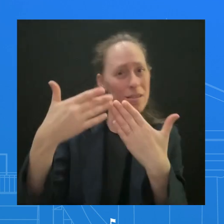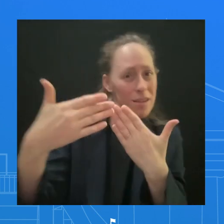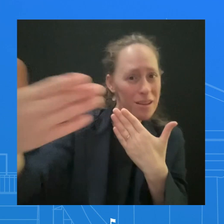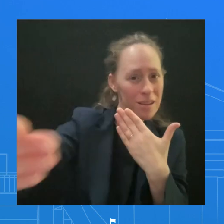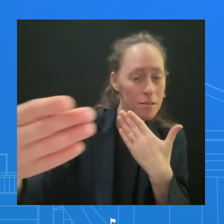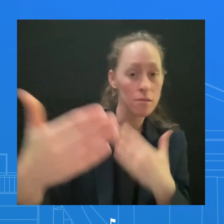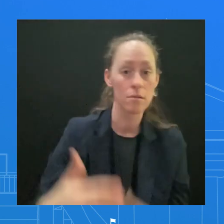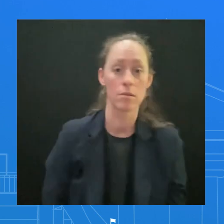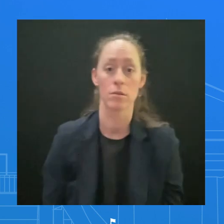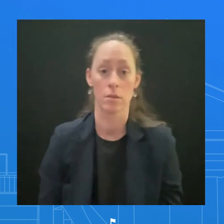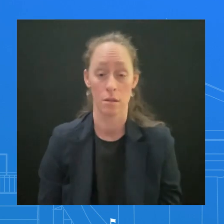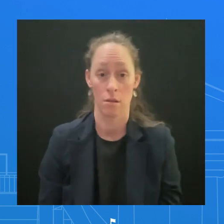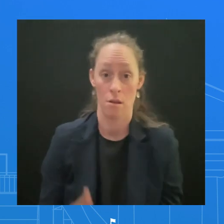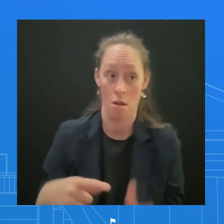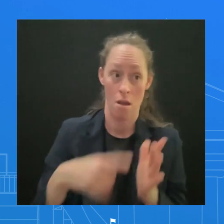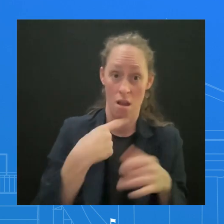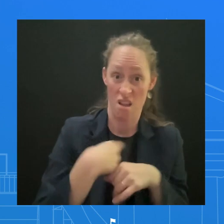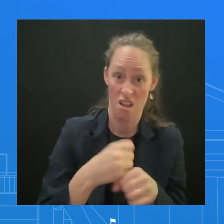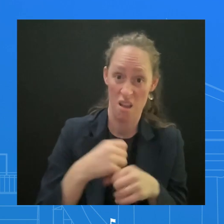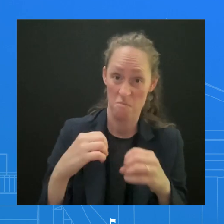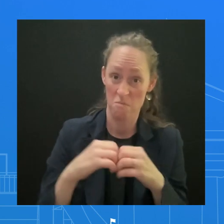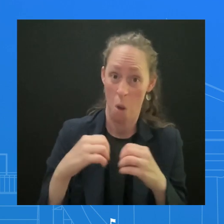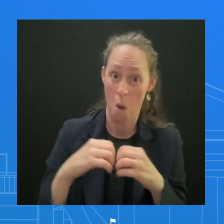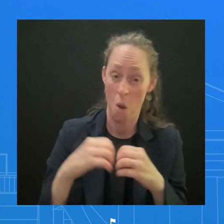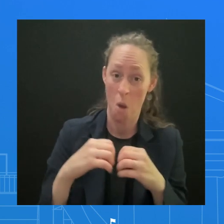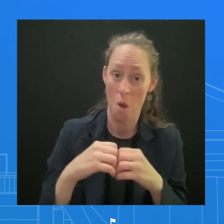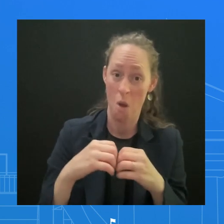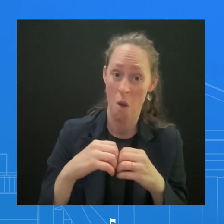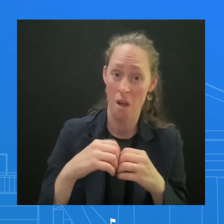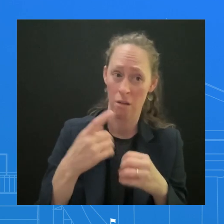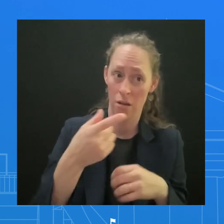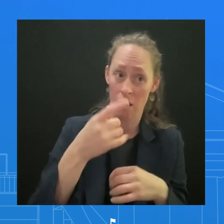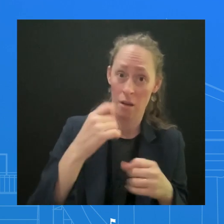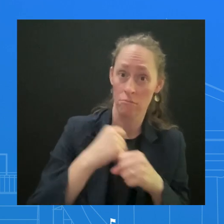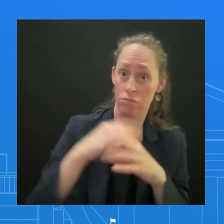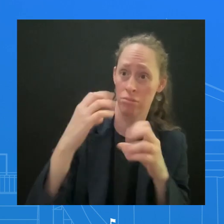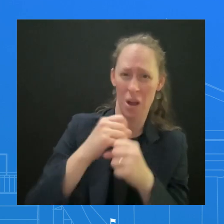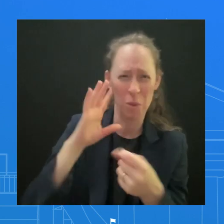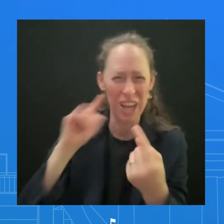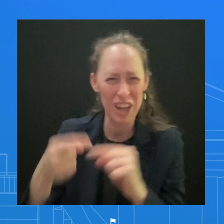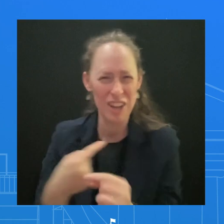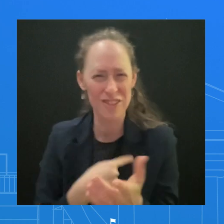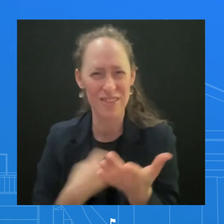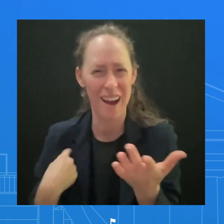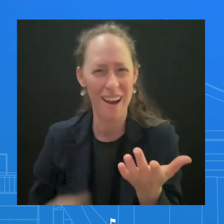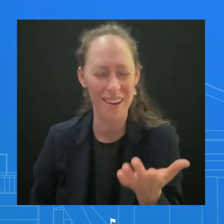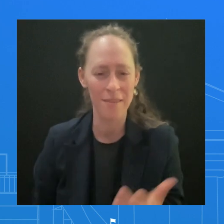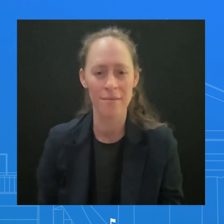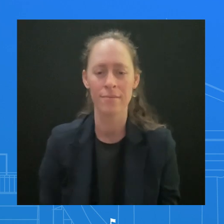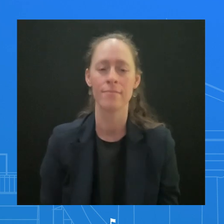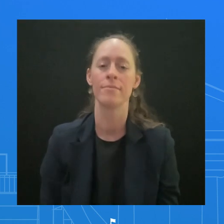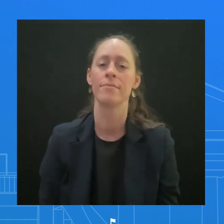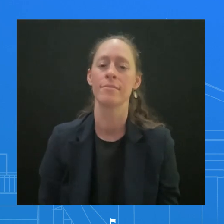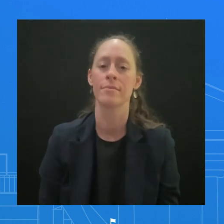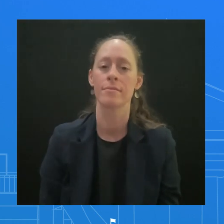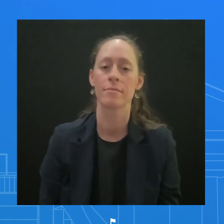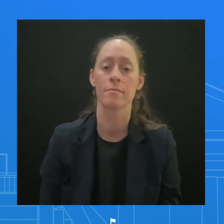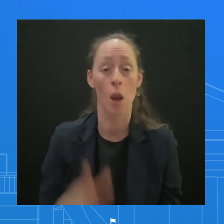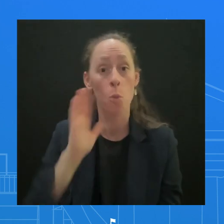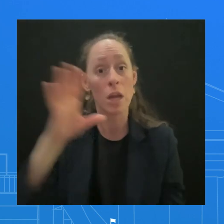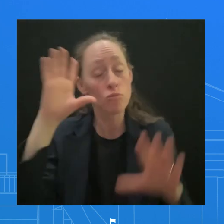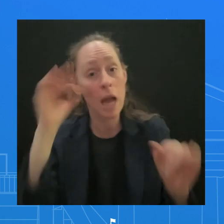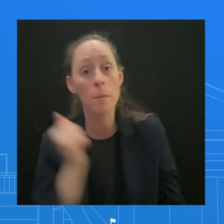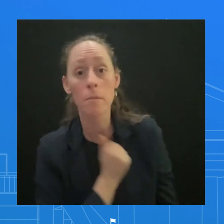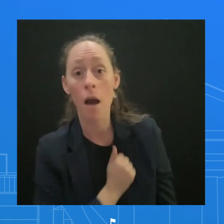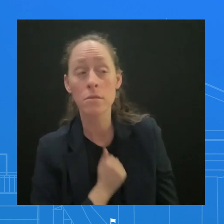program and their nuclear ambitions. Do you think the president will going to apologize, as mentioned? The president was very clear yesterday that